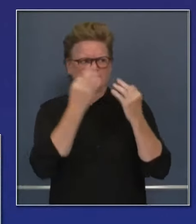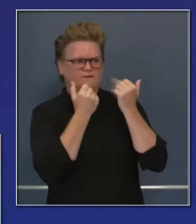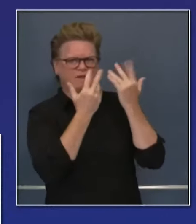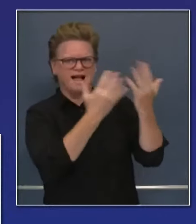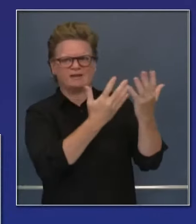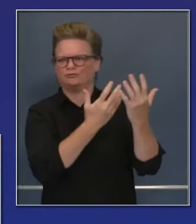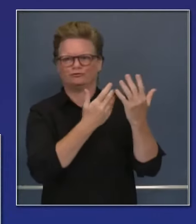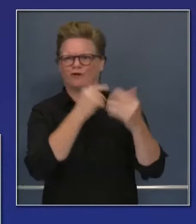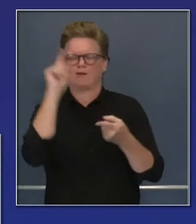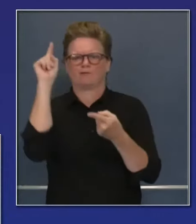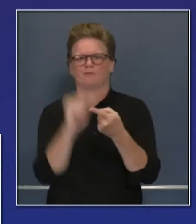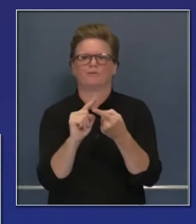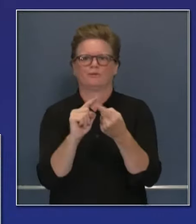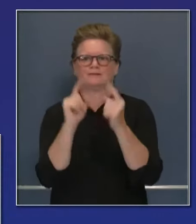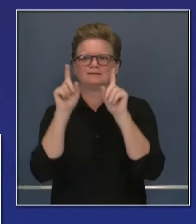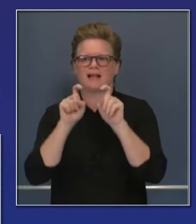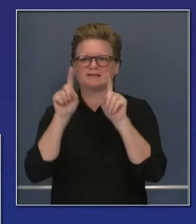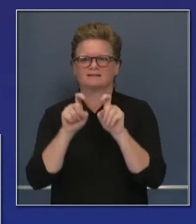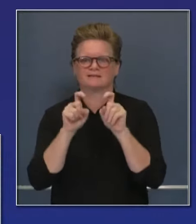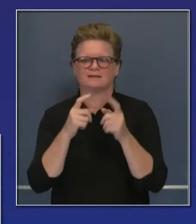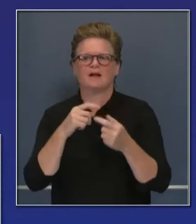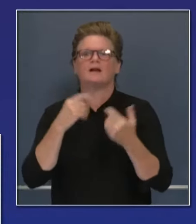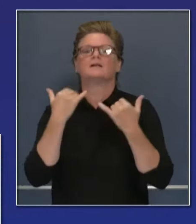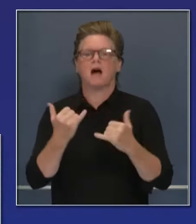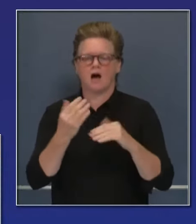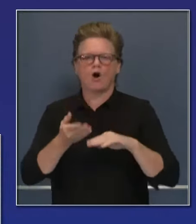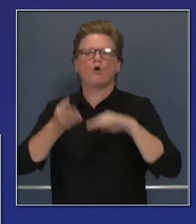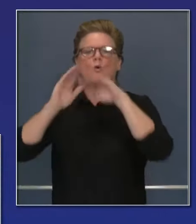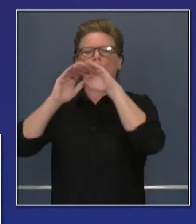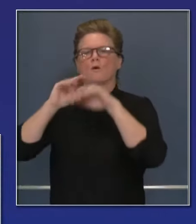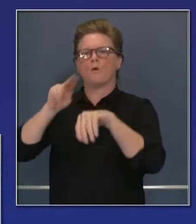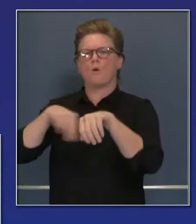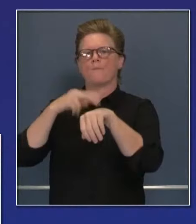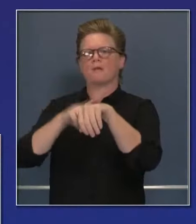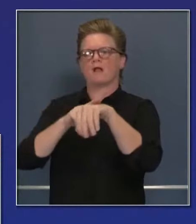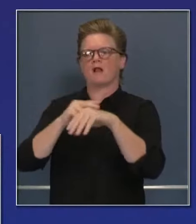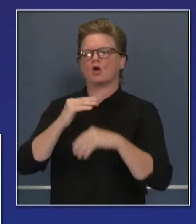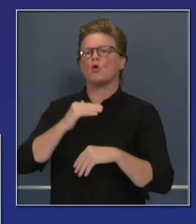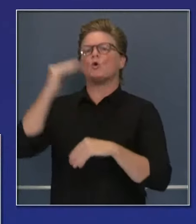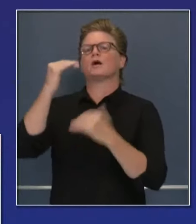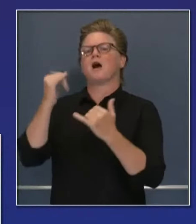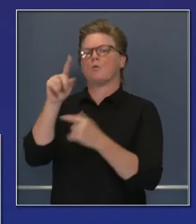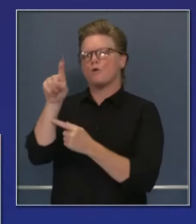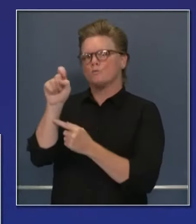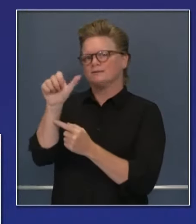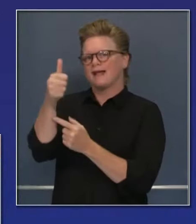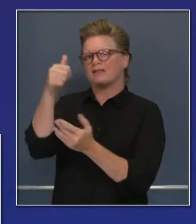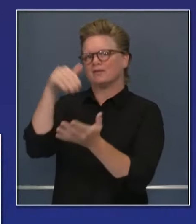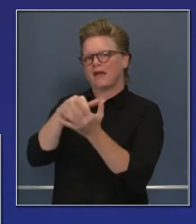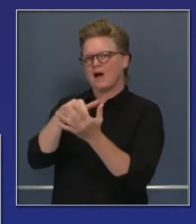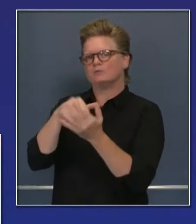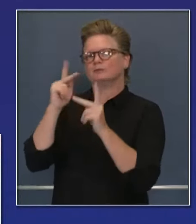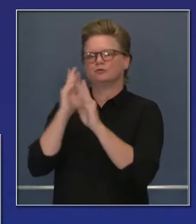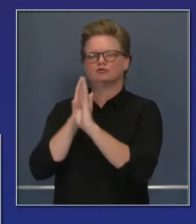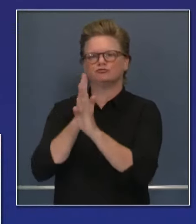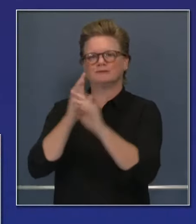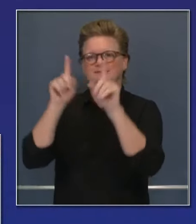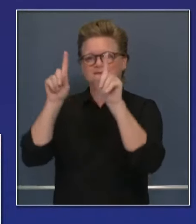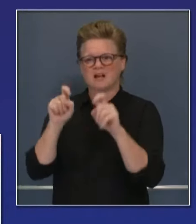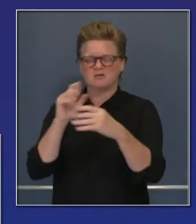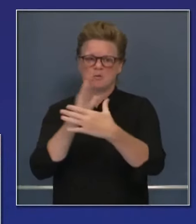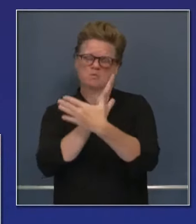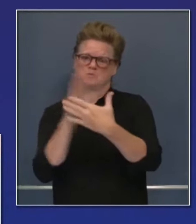larger fire complexes. We now are running over a 14-day period, 4.3%